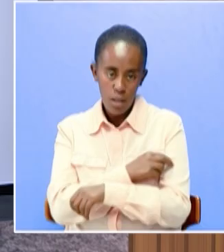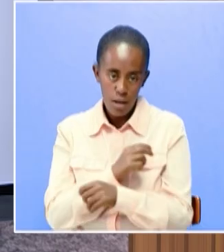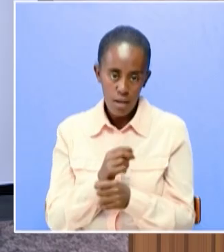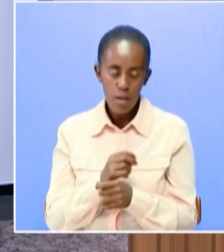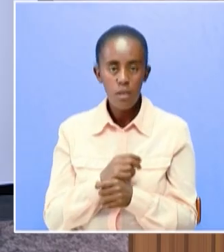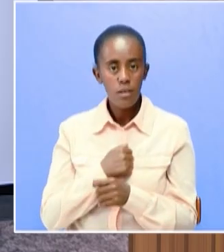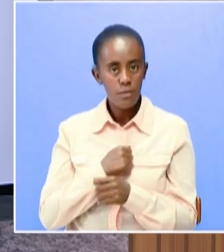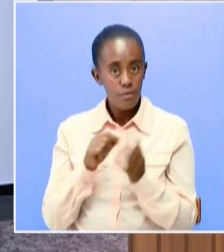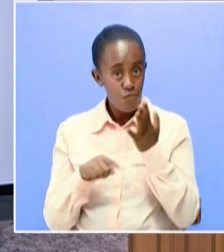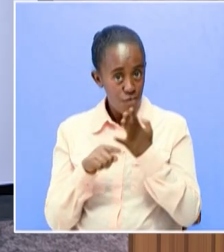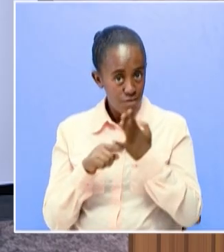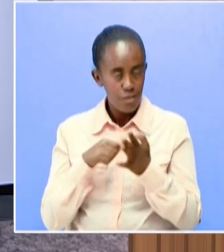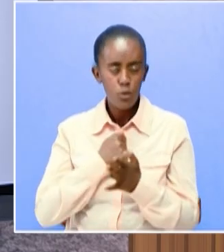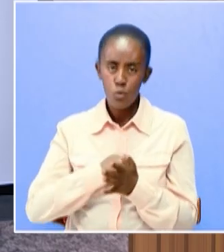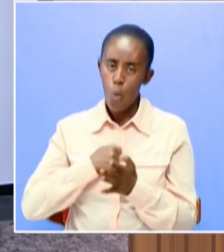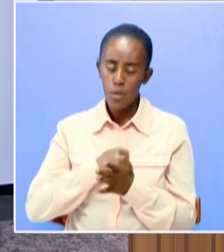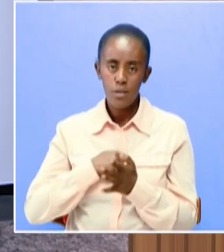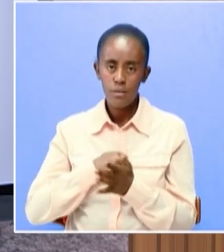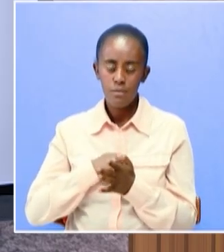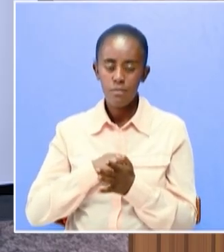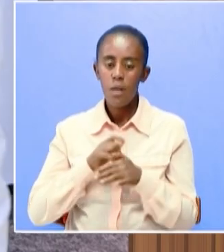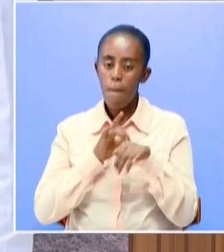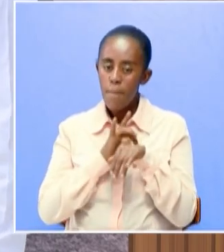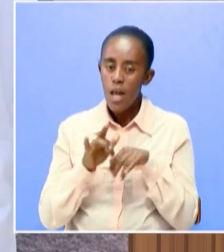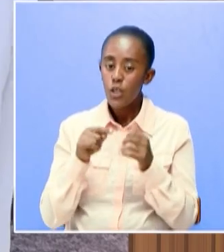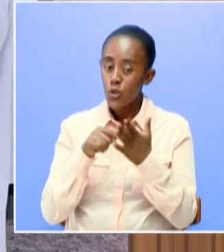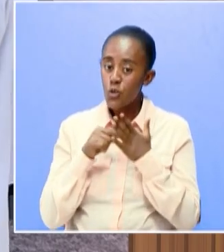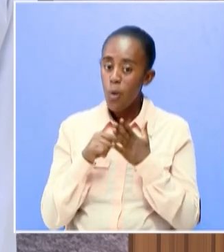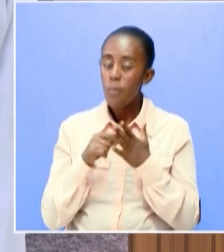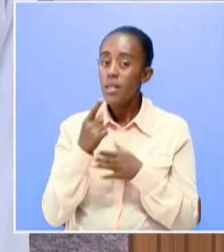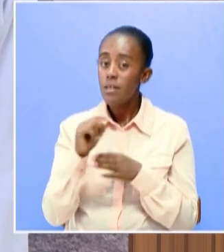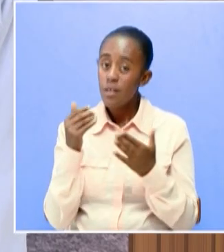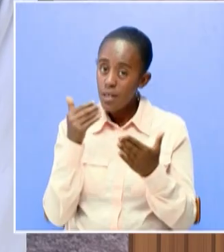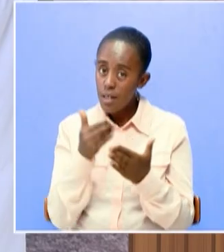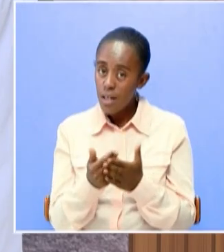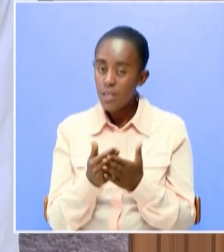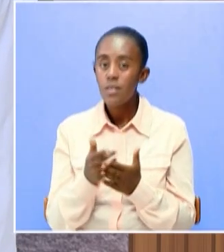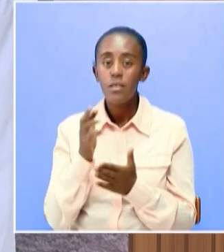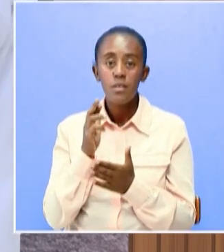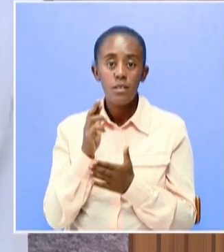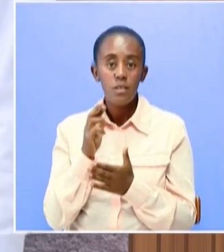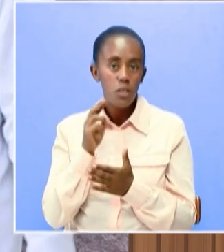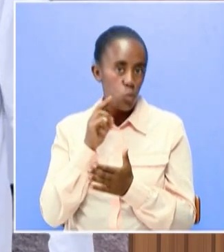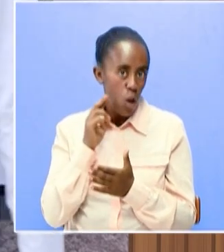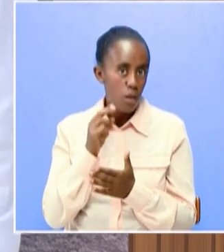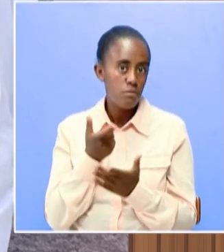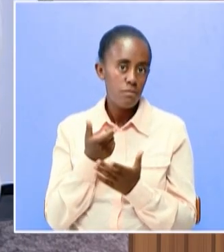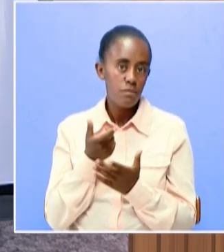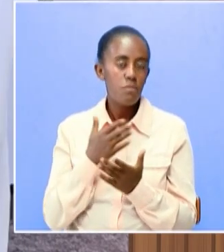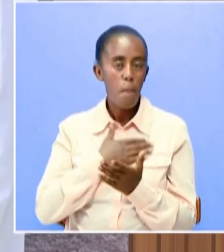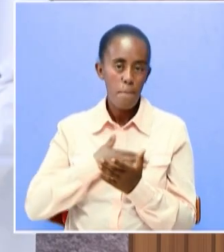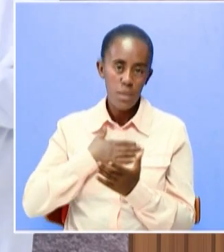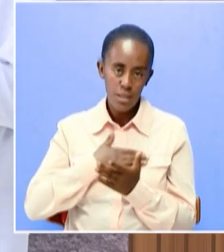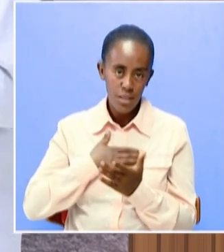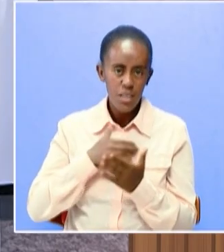What about the fourth one? Sorry. Blank, show me the nearest restaurant, please.